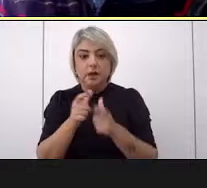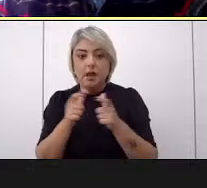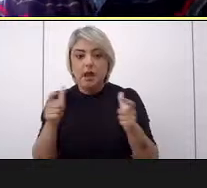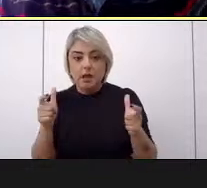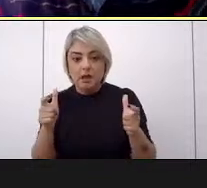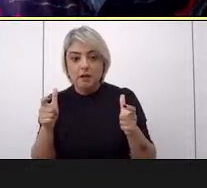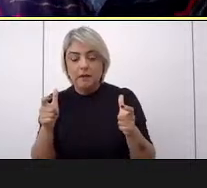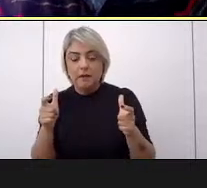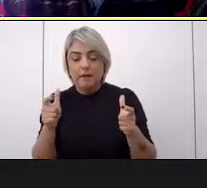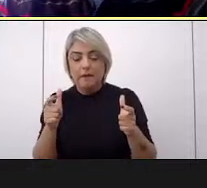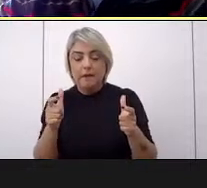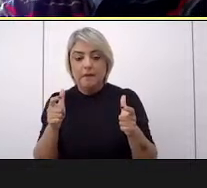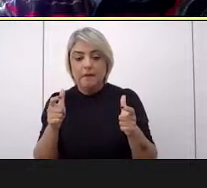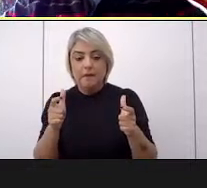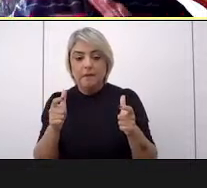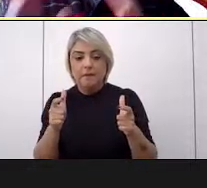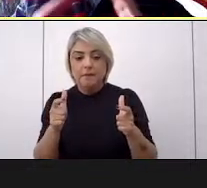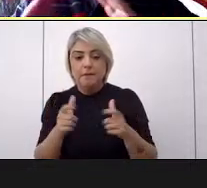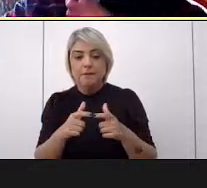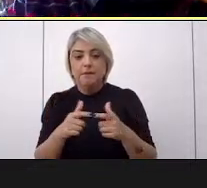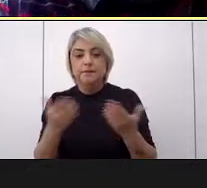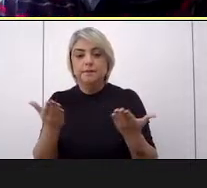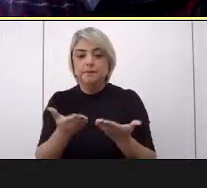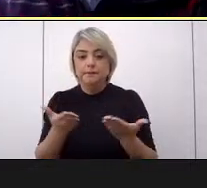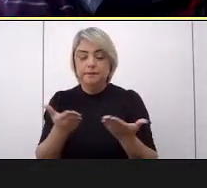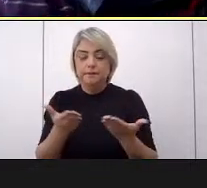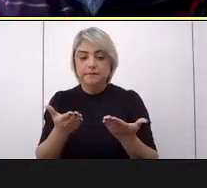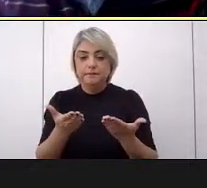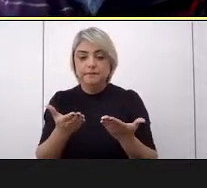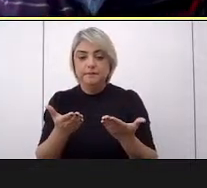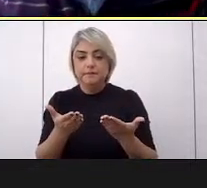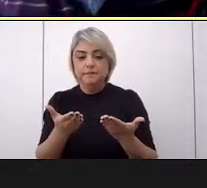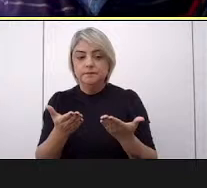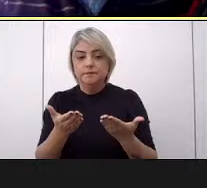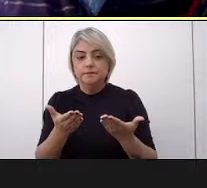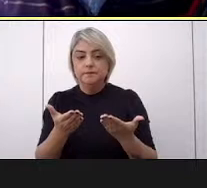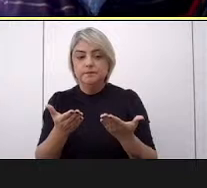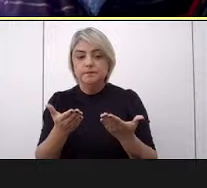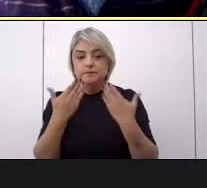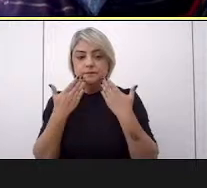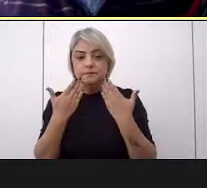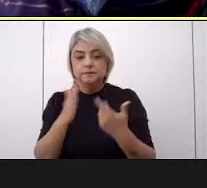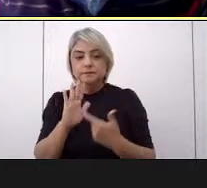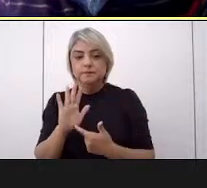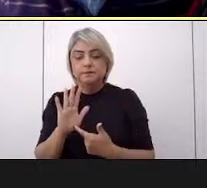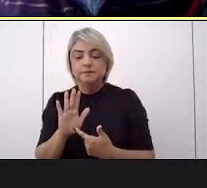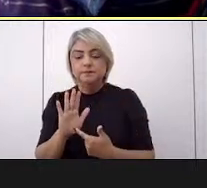Now, I will say a word on each of the main themes I identified.